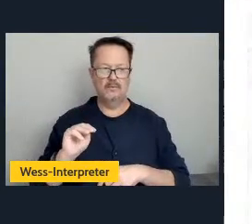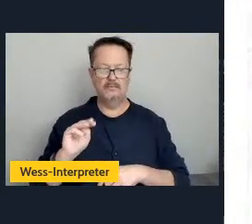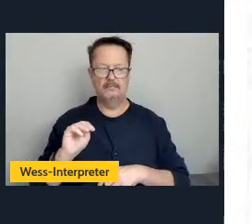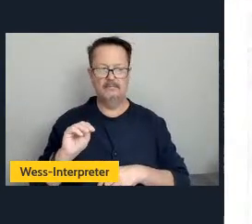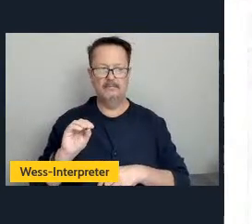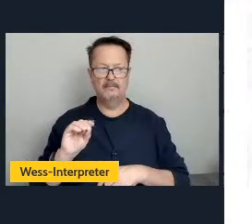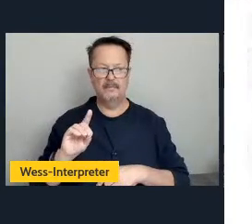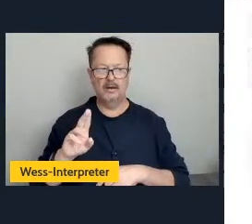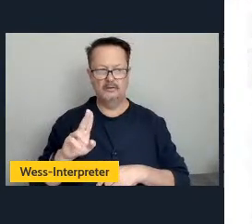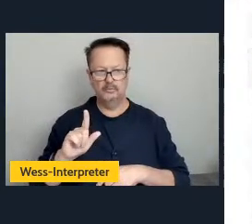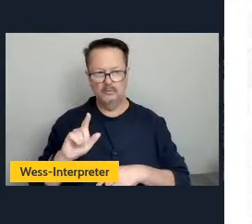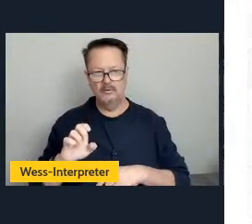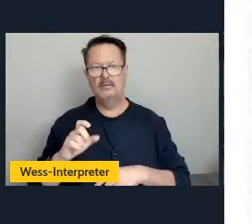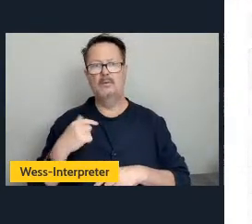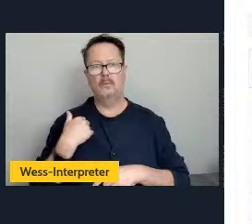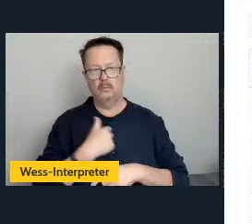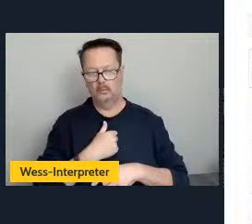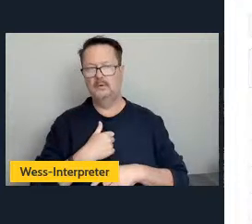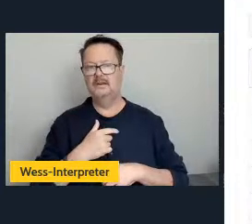We generate that